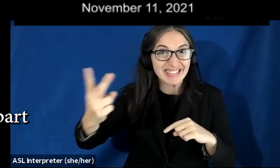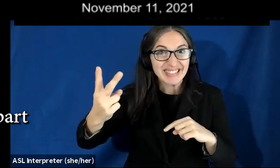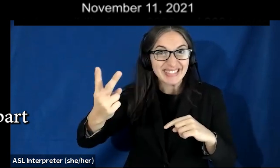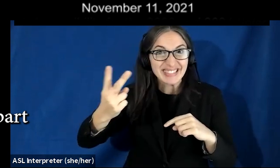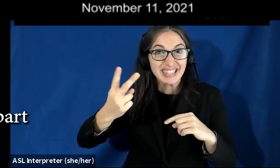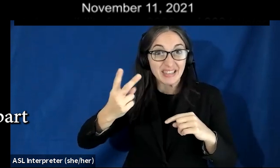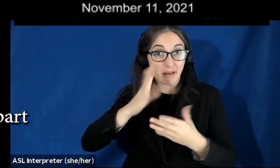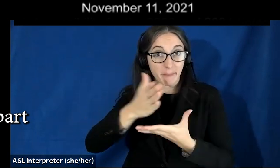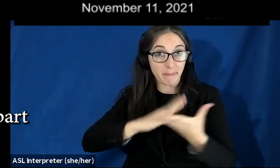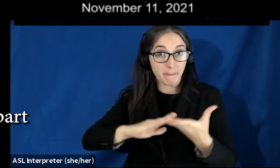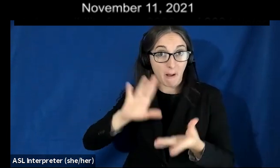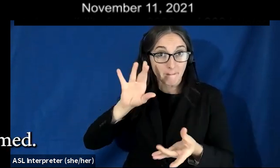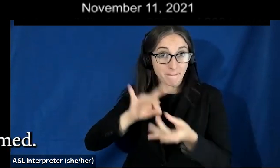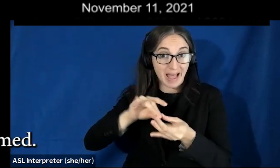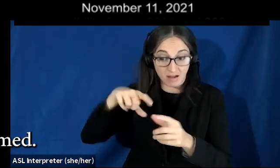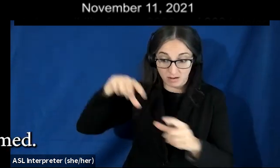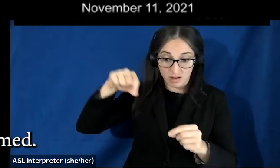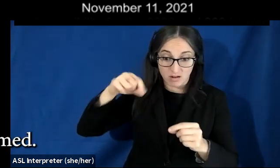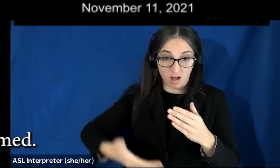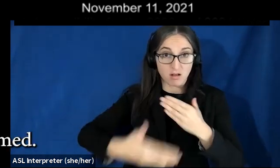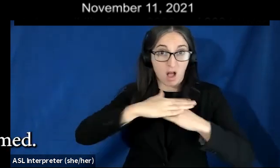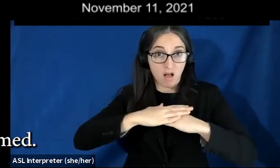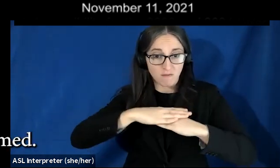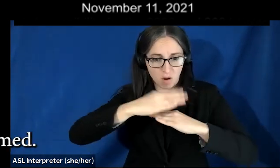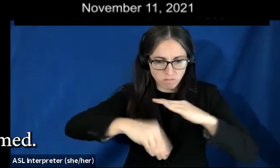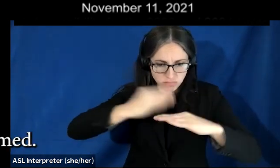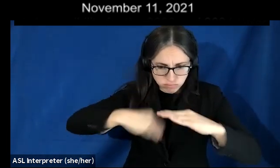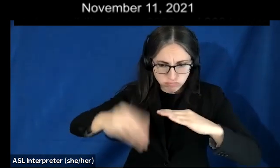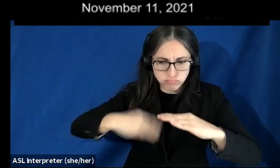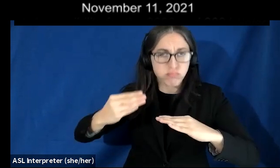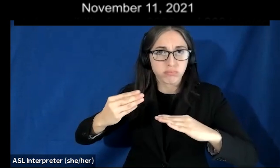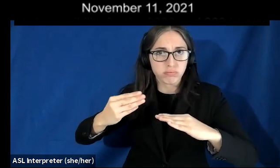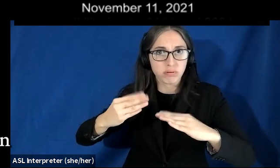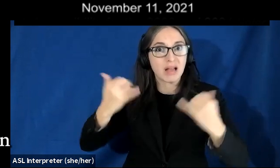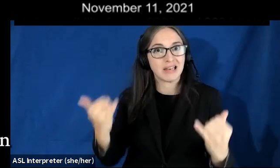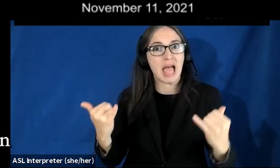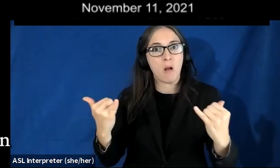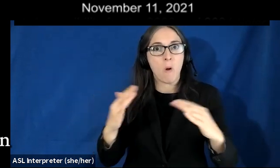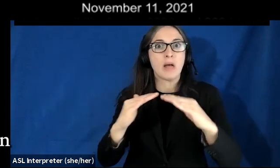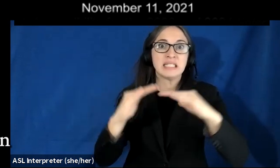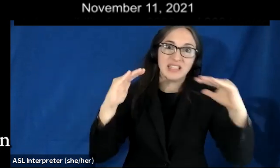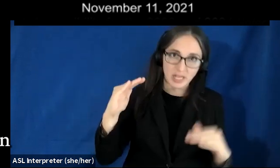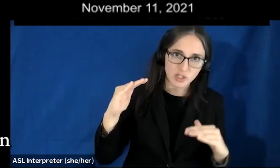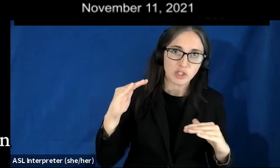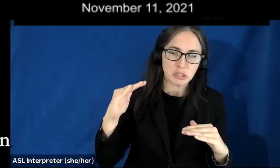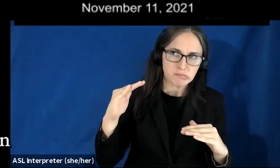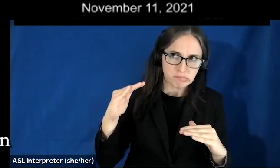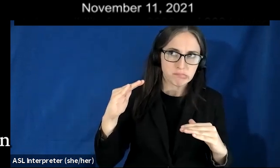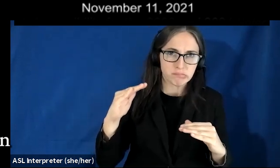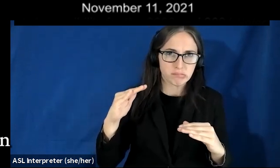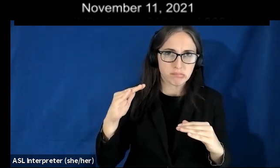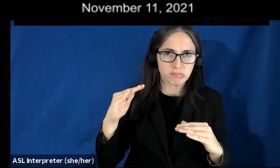magnet. Again, a disadvantaged group is formed. Therefore, we need the